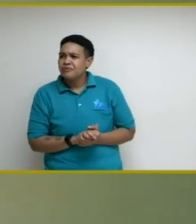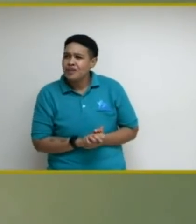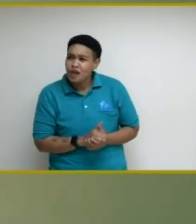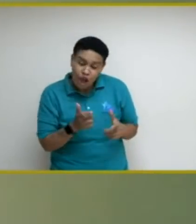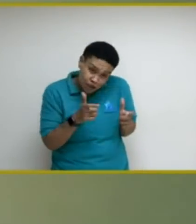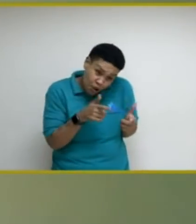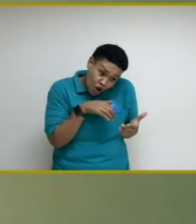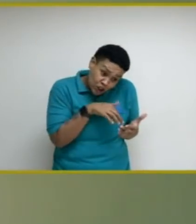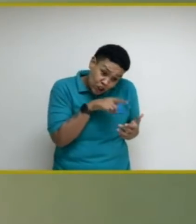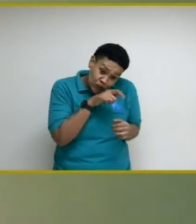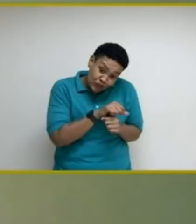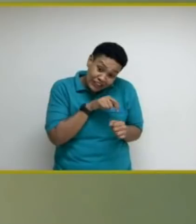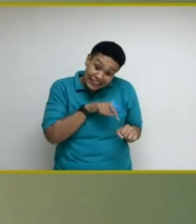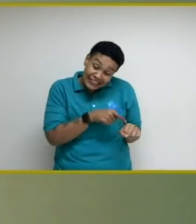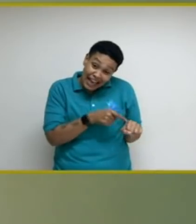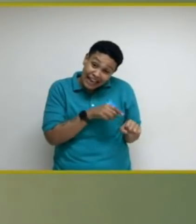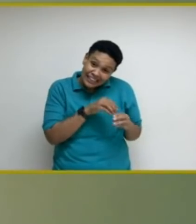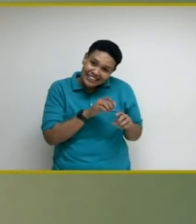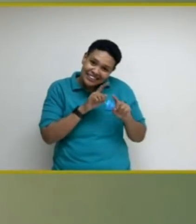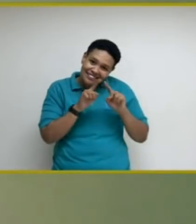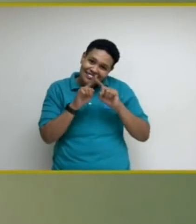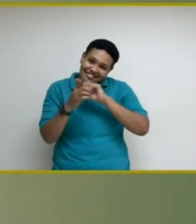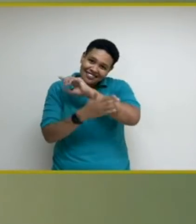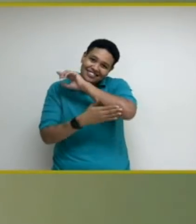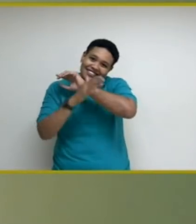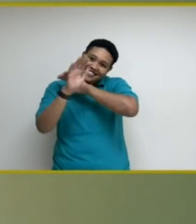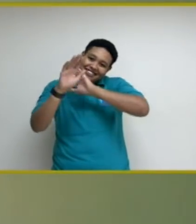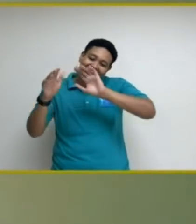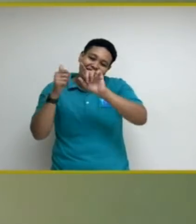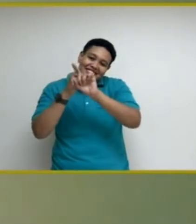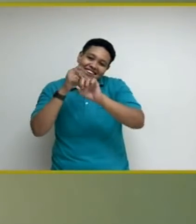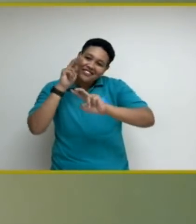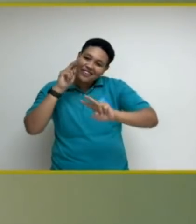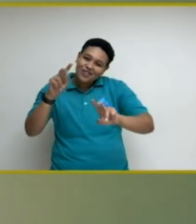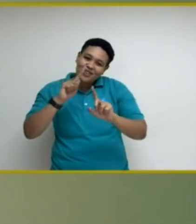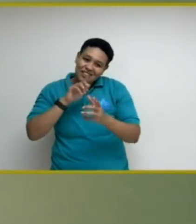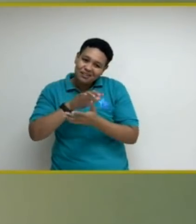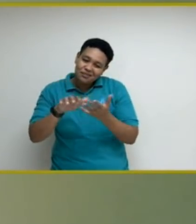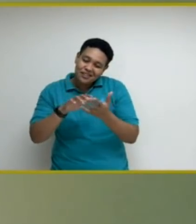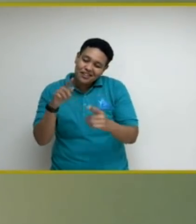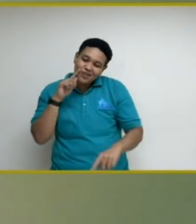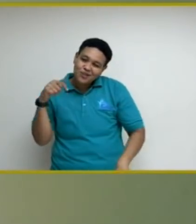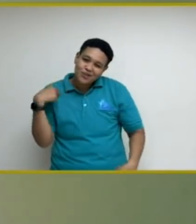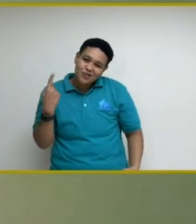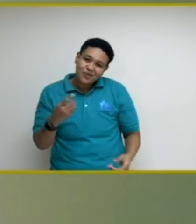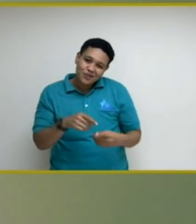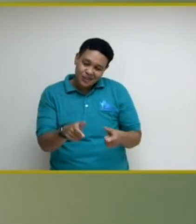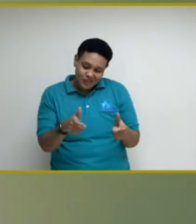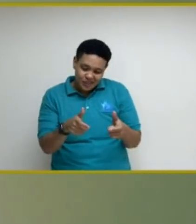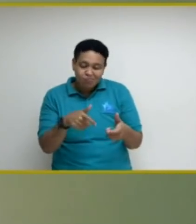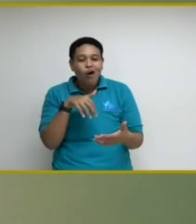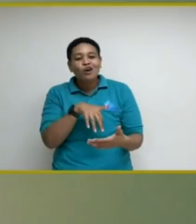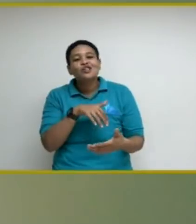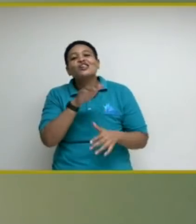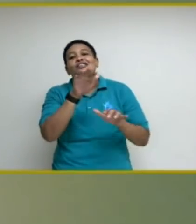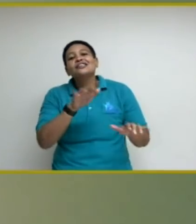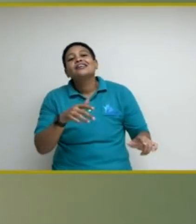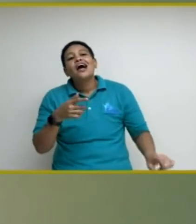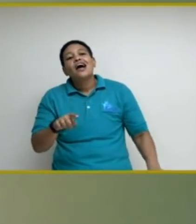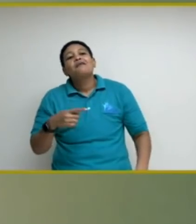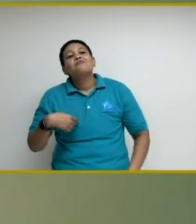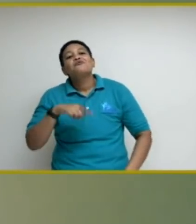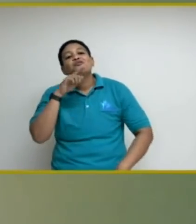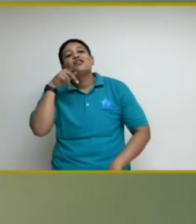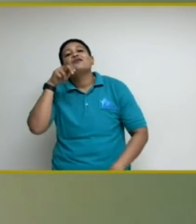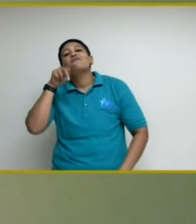have started in various countries looking at mixing. And so far in these small studies, the